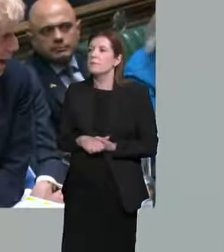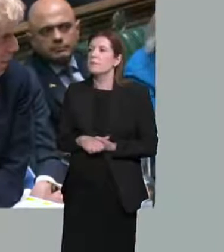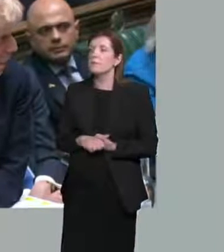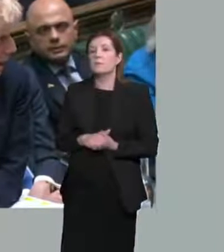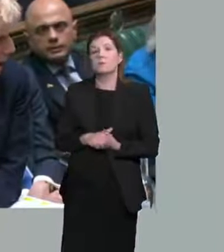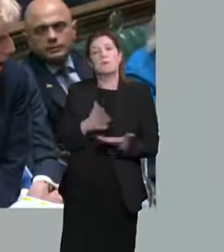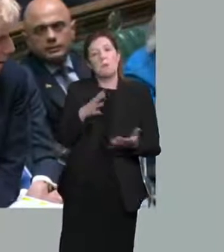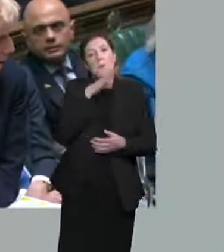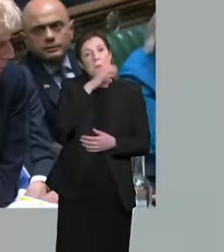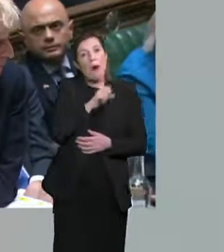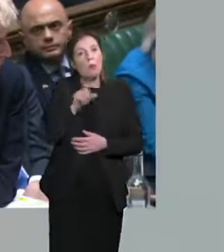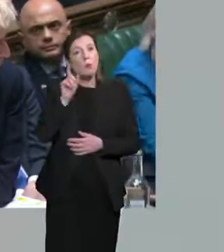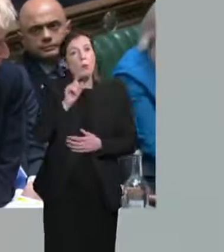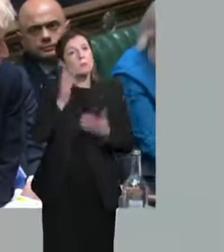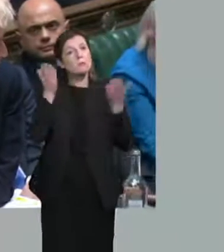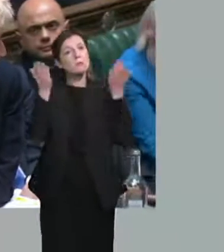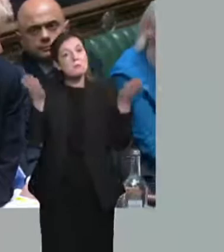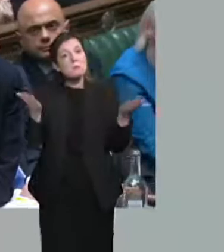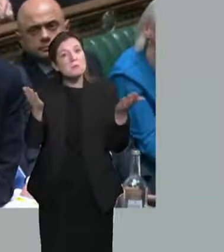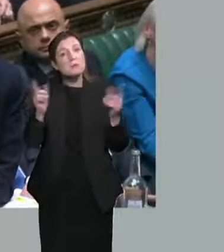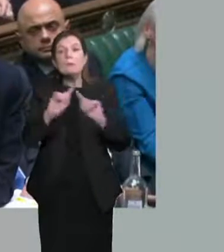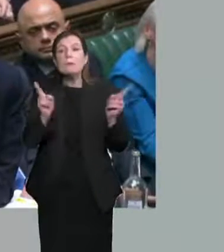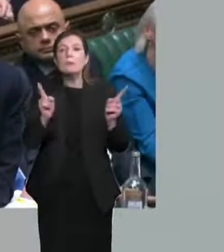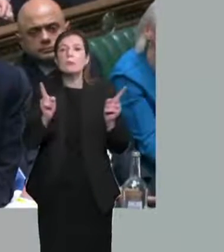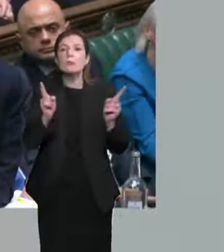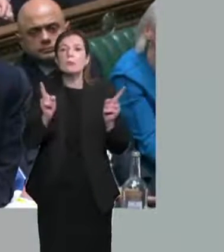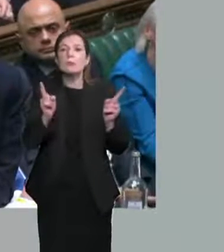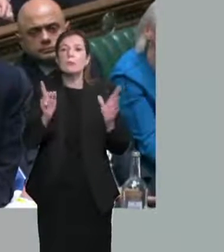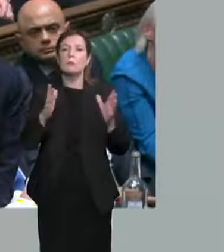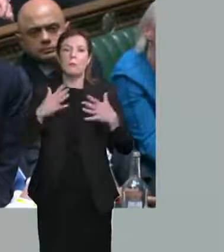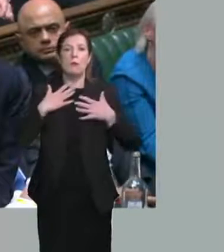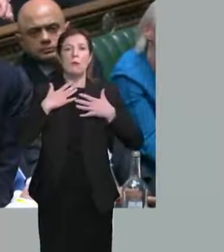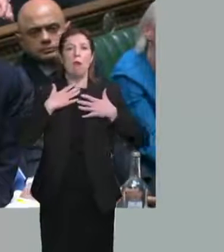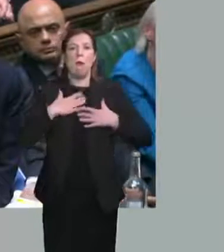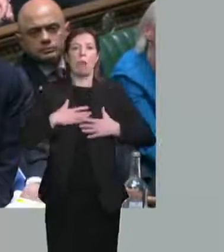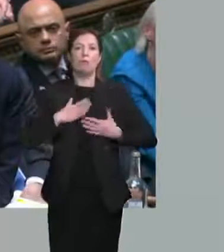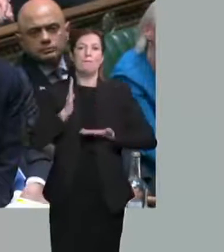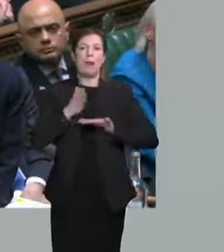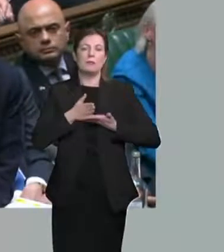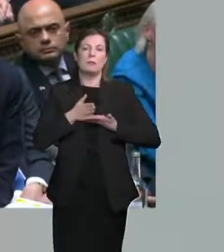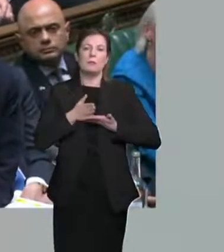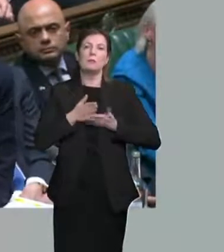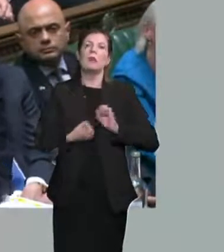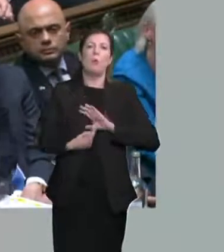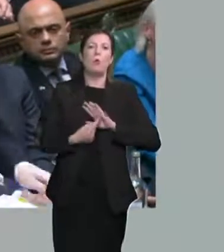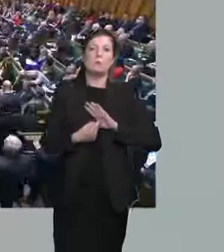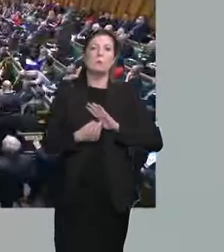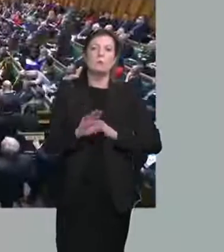man and a woman, that the basic facts of biology remain overwhelmingly important, Mr.